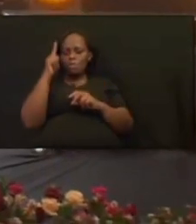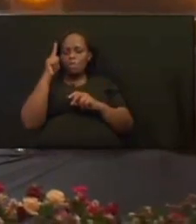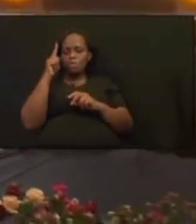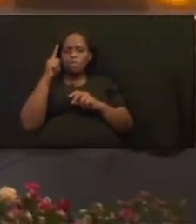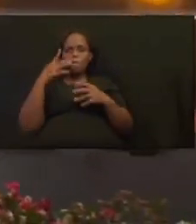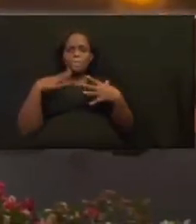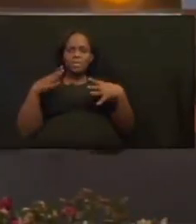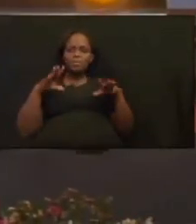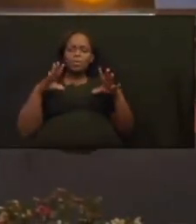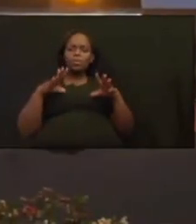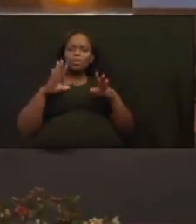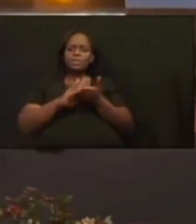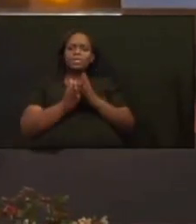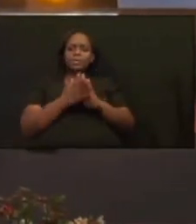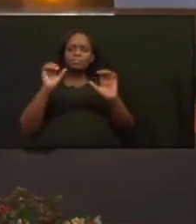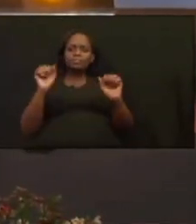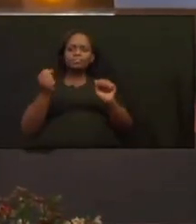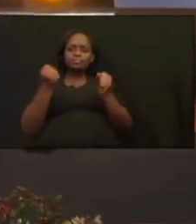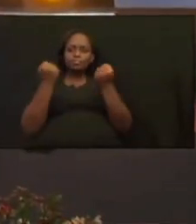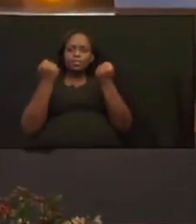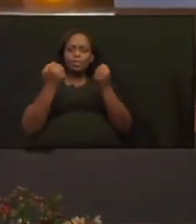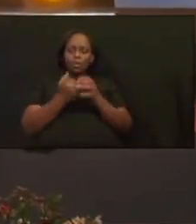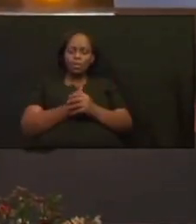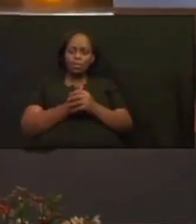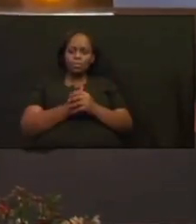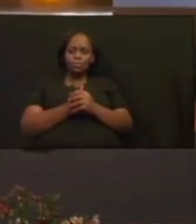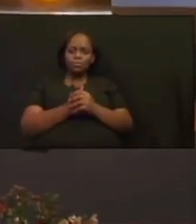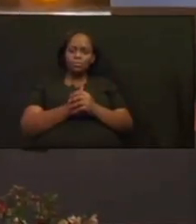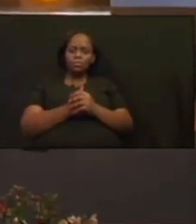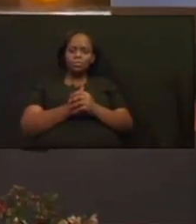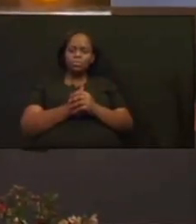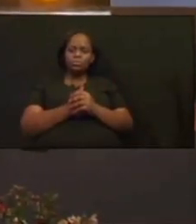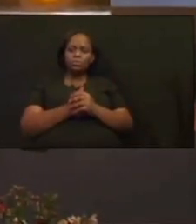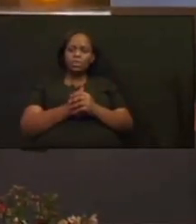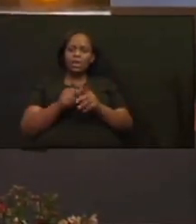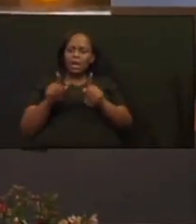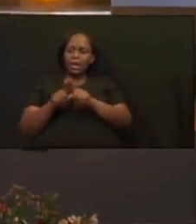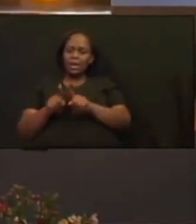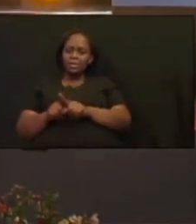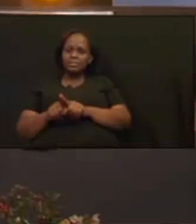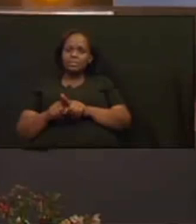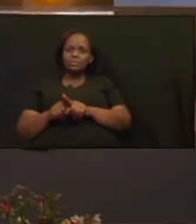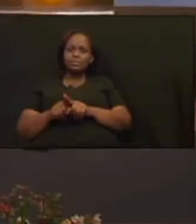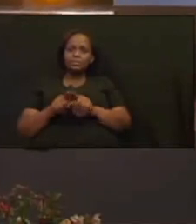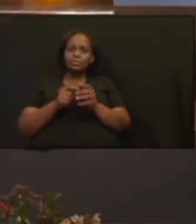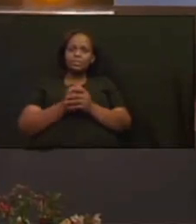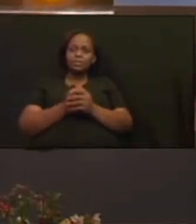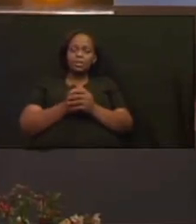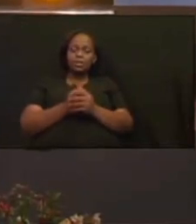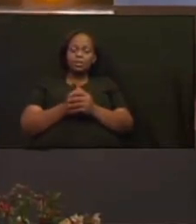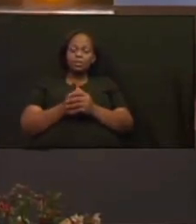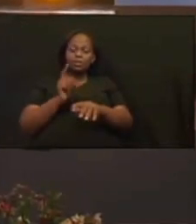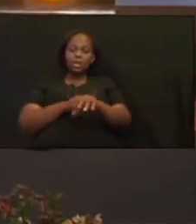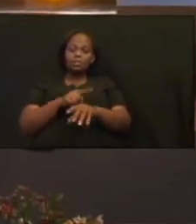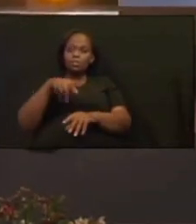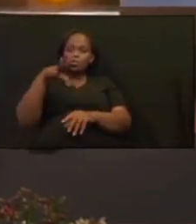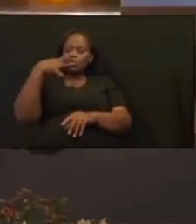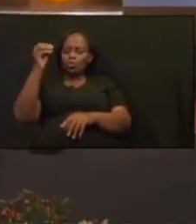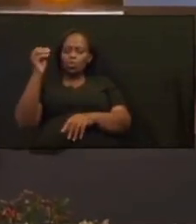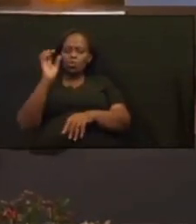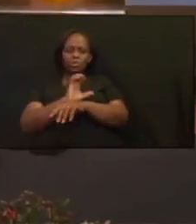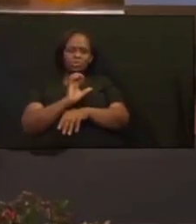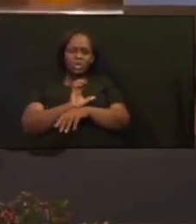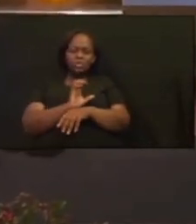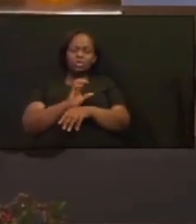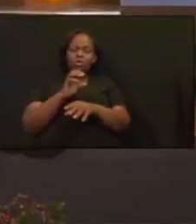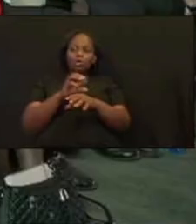That's where it came from. For someone, as that fire comes upon you, by the time you go to church on Sunday, it will be fire